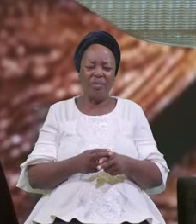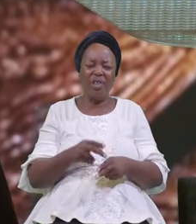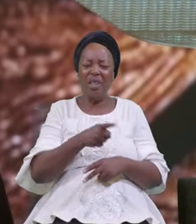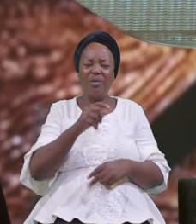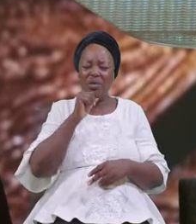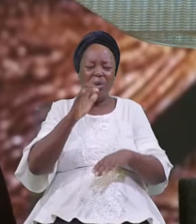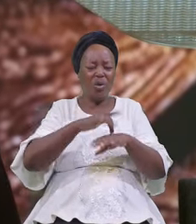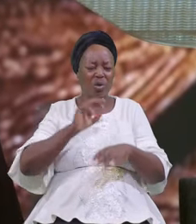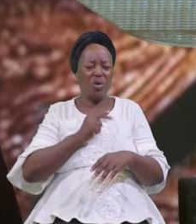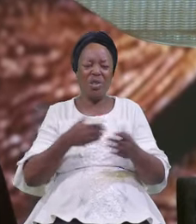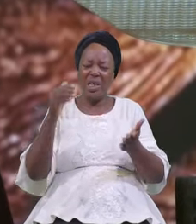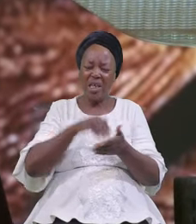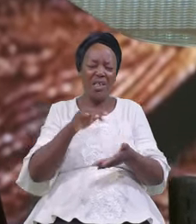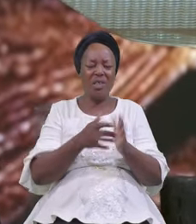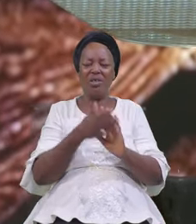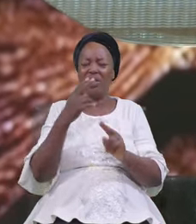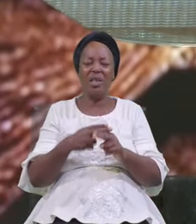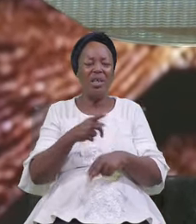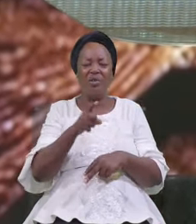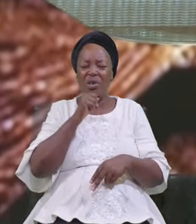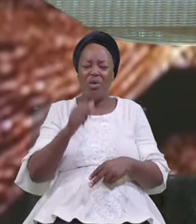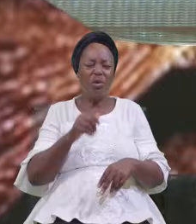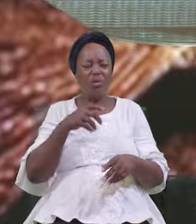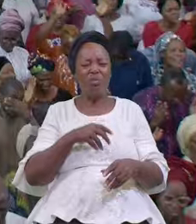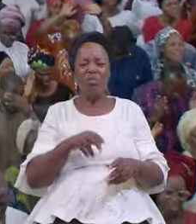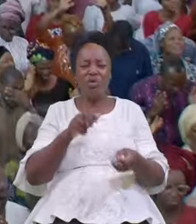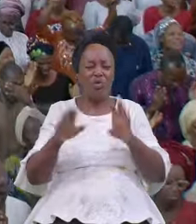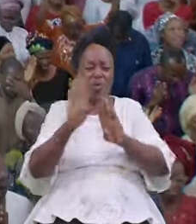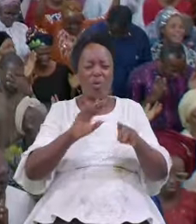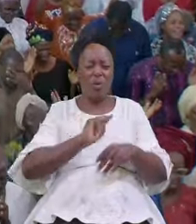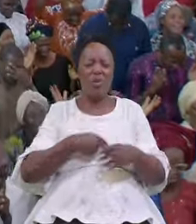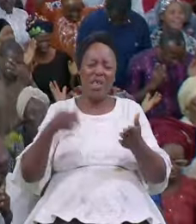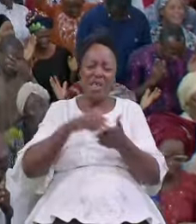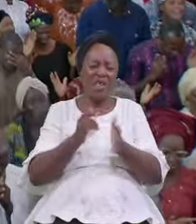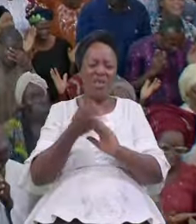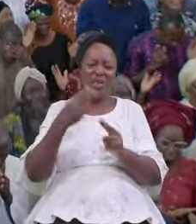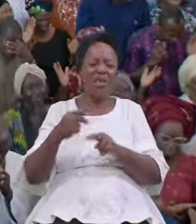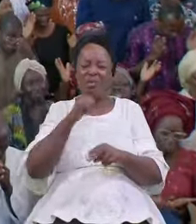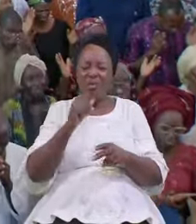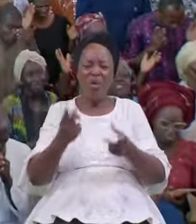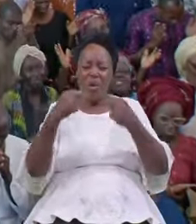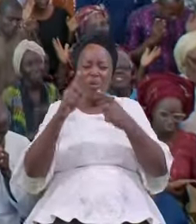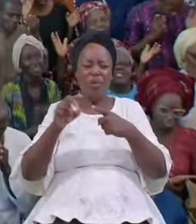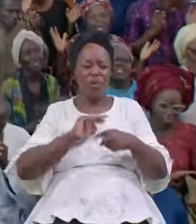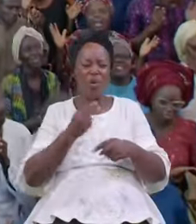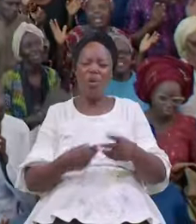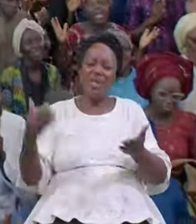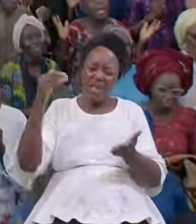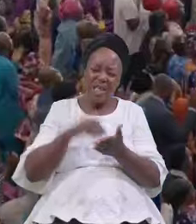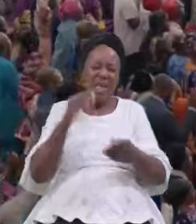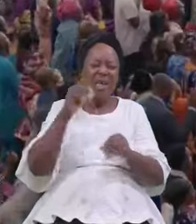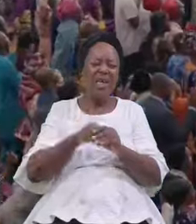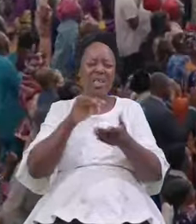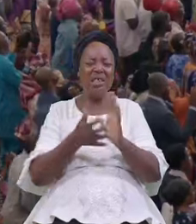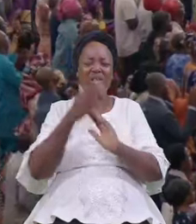not touch us again. They will not torment us again. They will not reach us again in